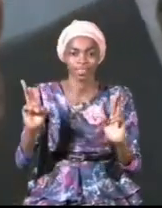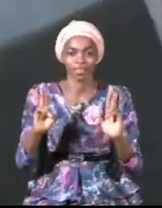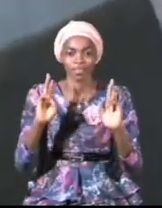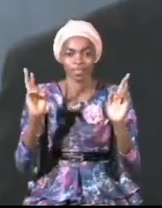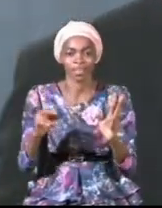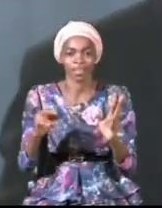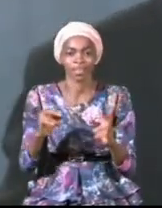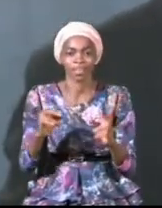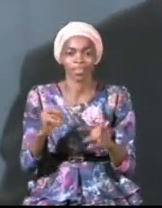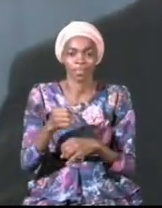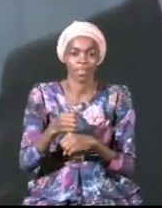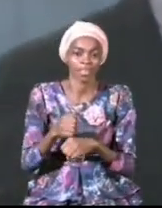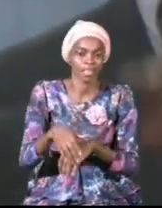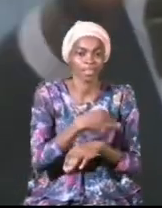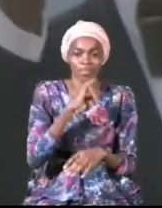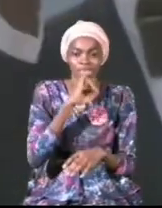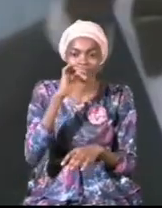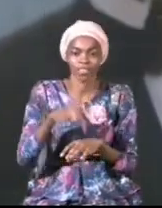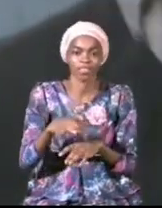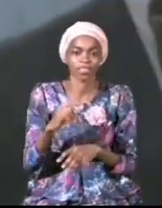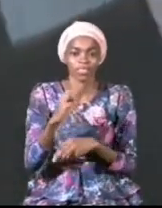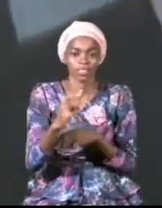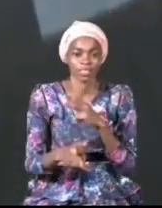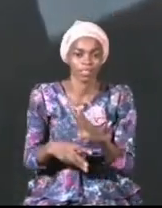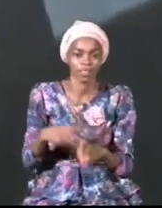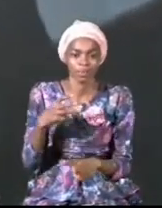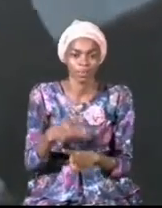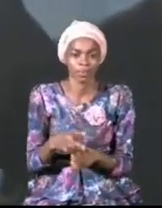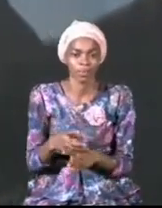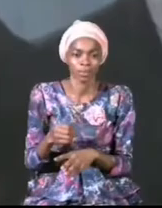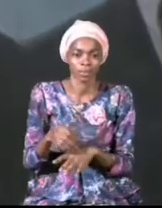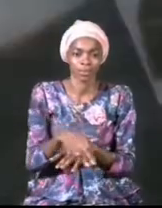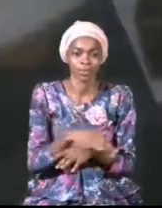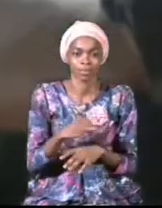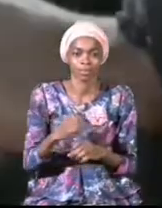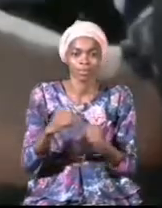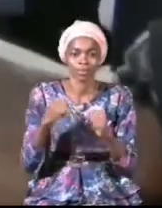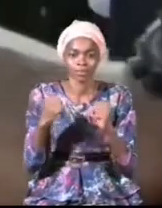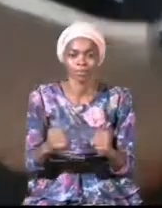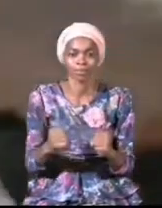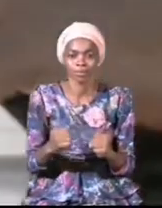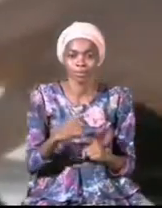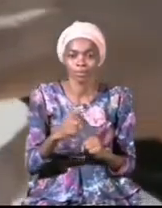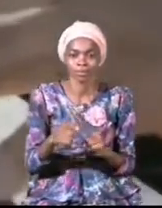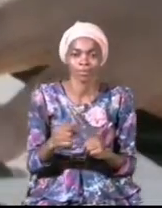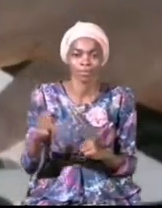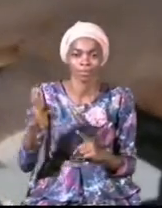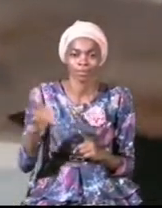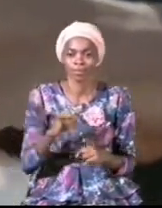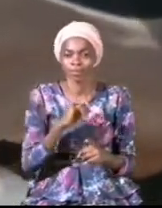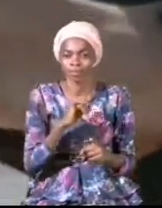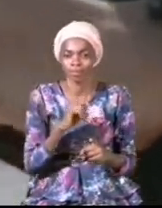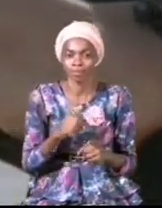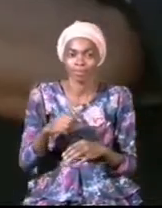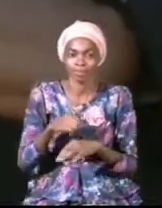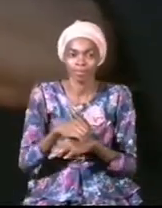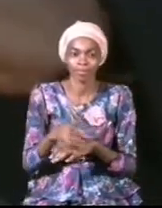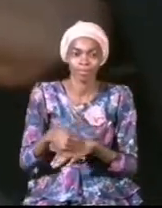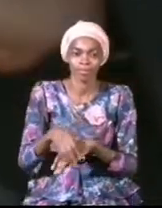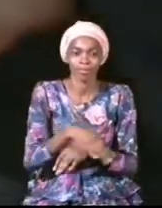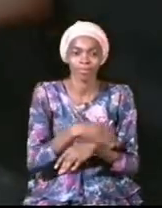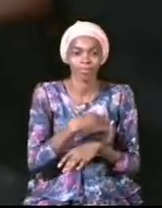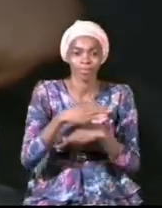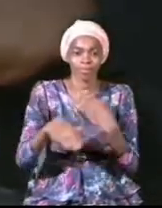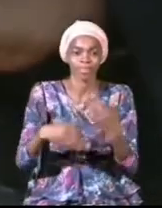word, impact is power. When God invades all the territories of the earth, in